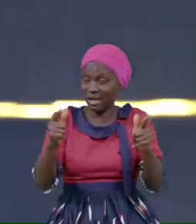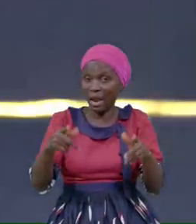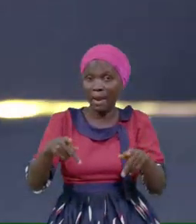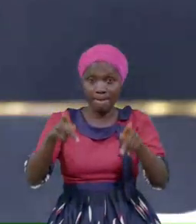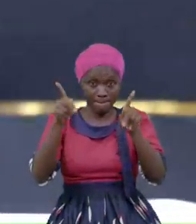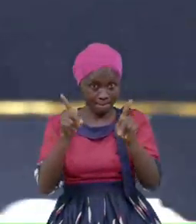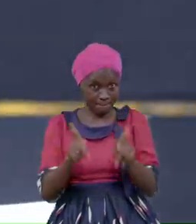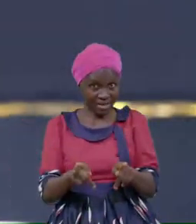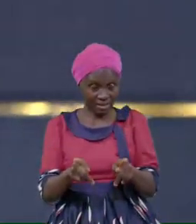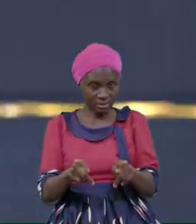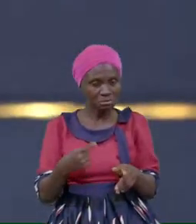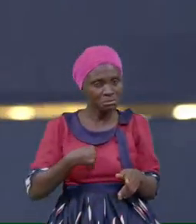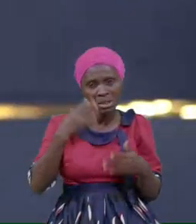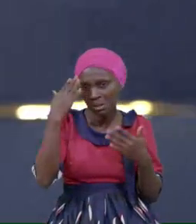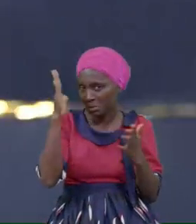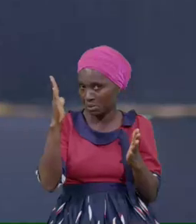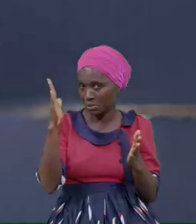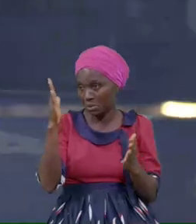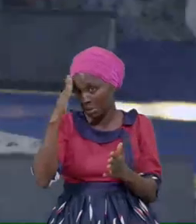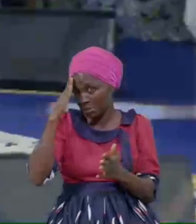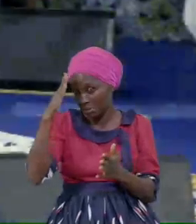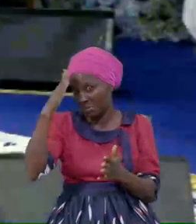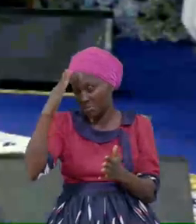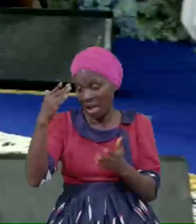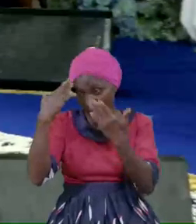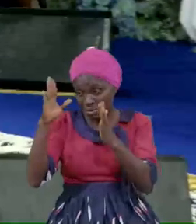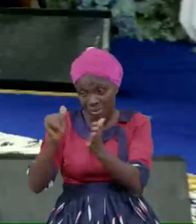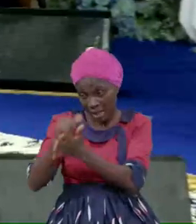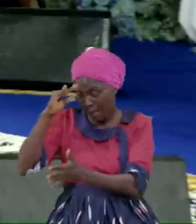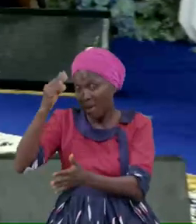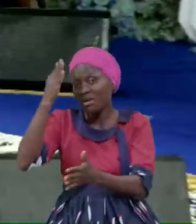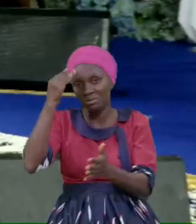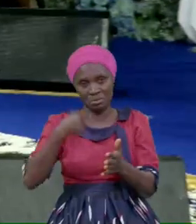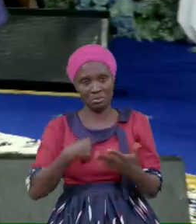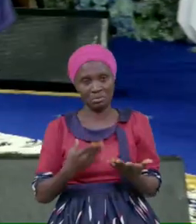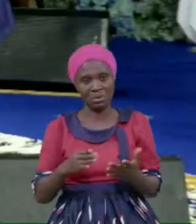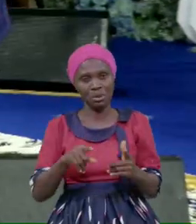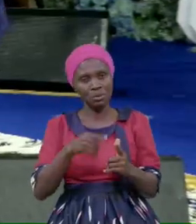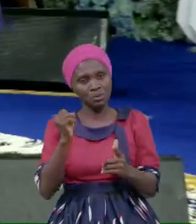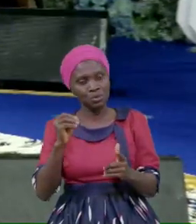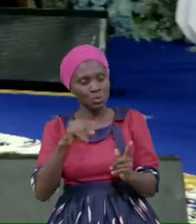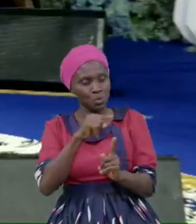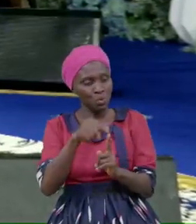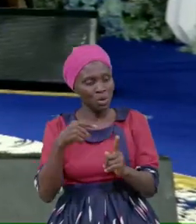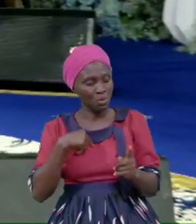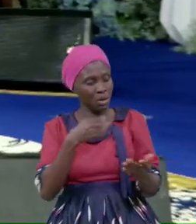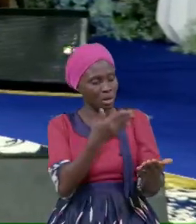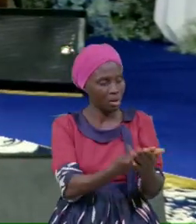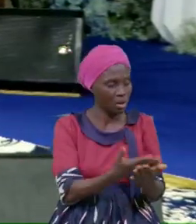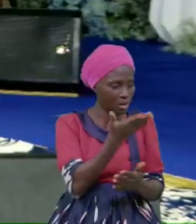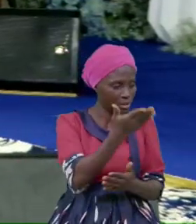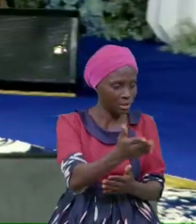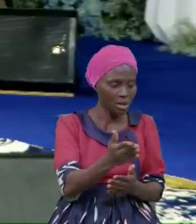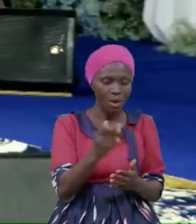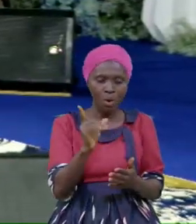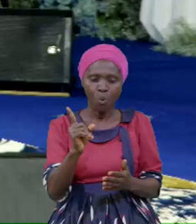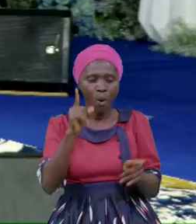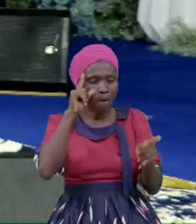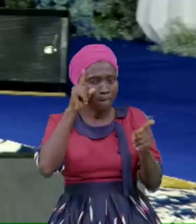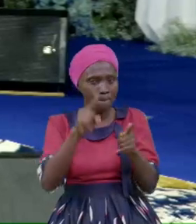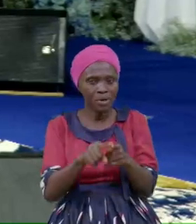even know he knew me. And so we got there, and a brother there wanted to act like the